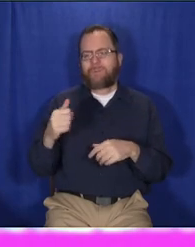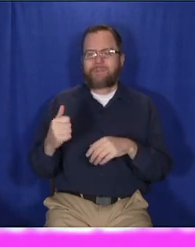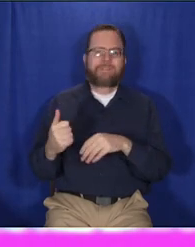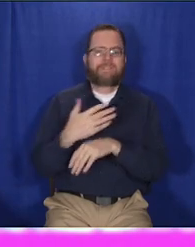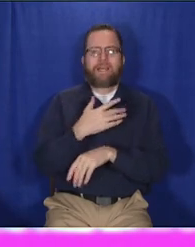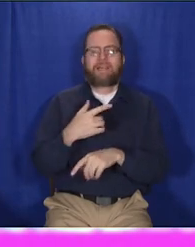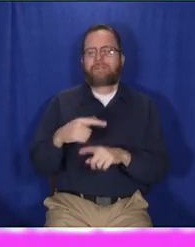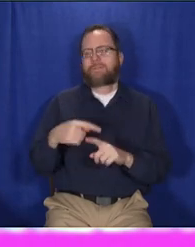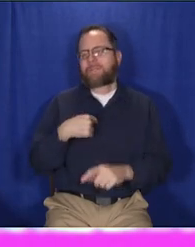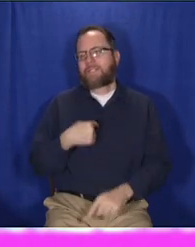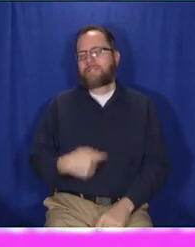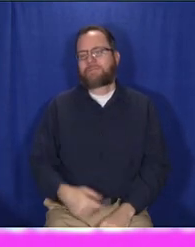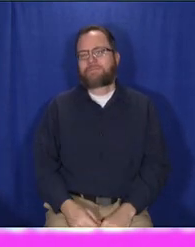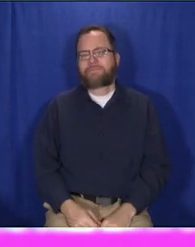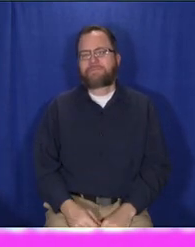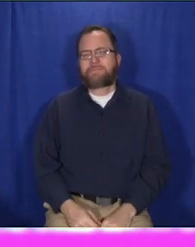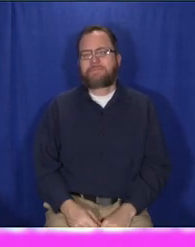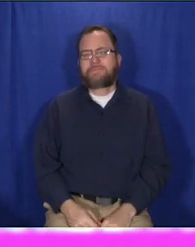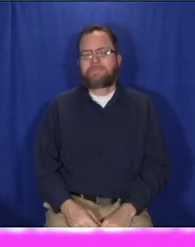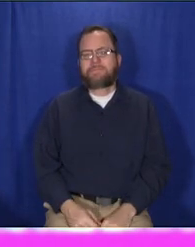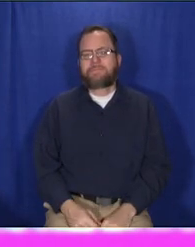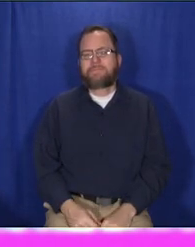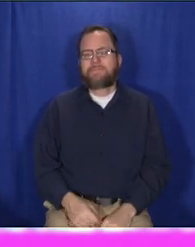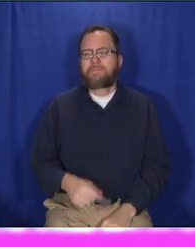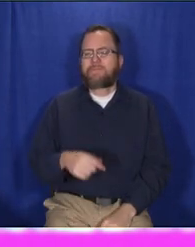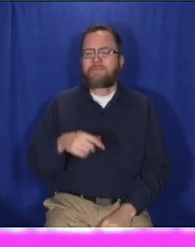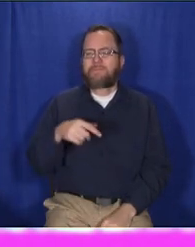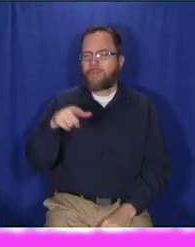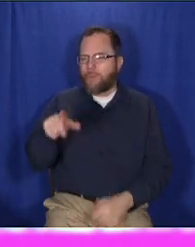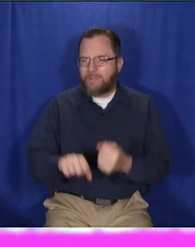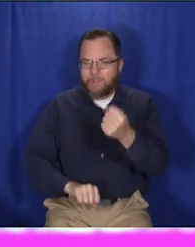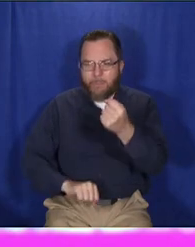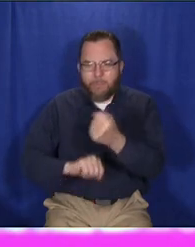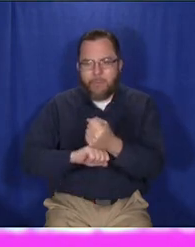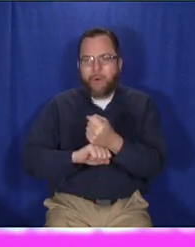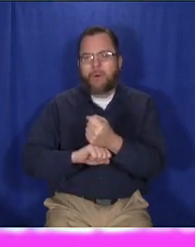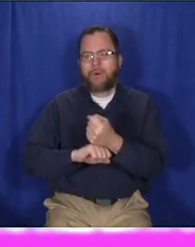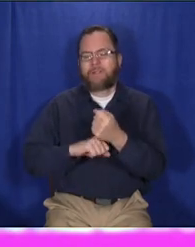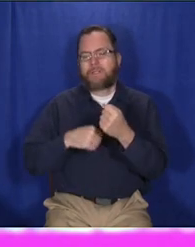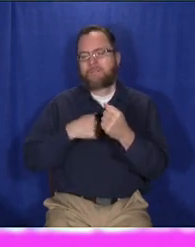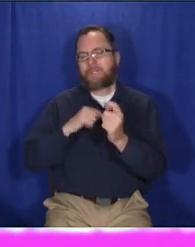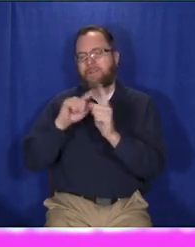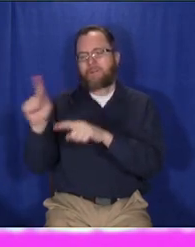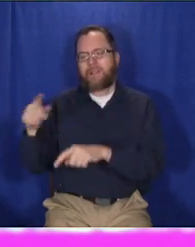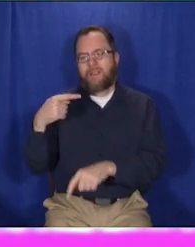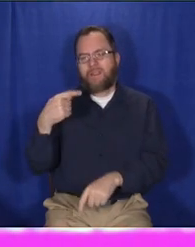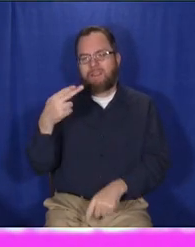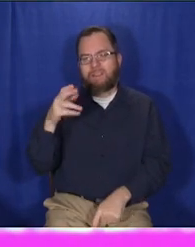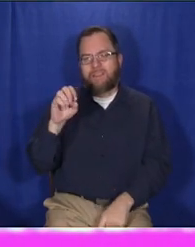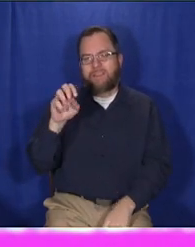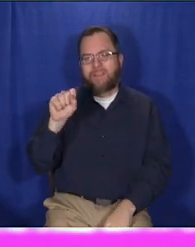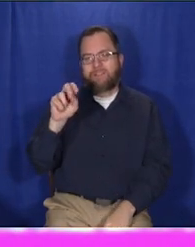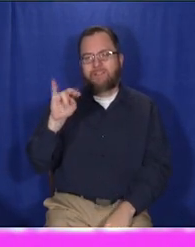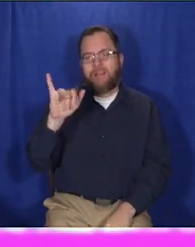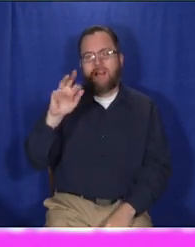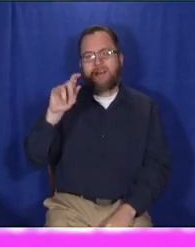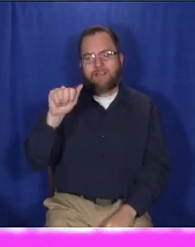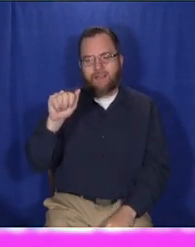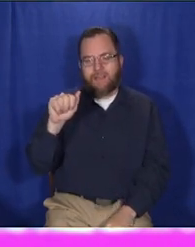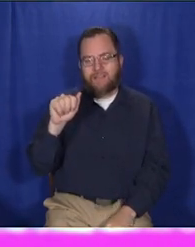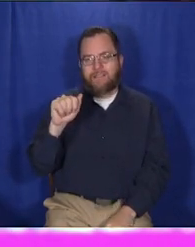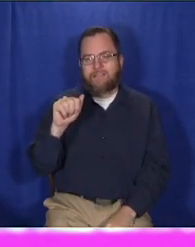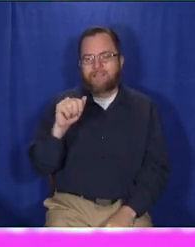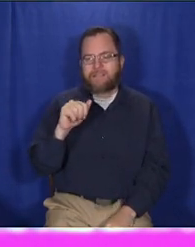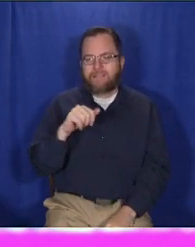Epaphroditus. They supported Paul while he was doing ministry in Thessalonica. So he leaves Philippi, he goes to Thessalonica. They